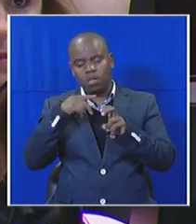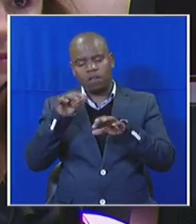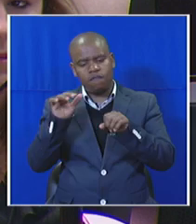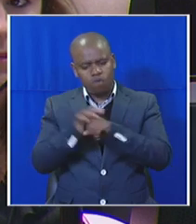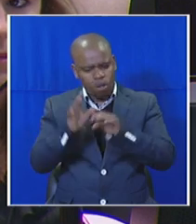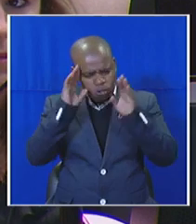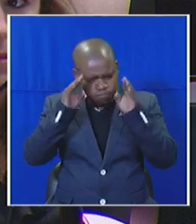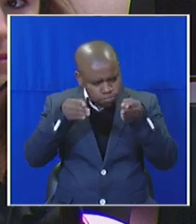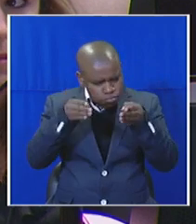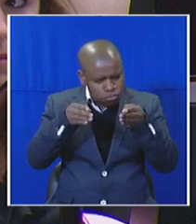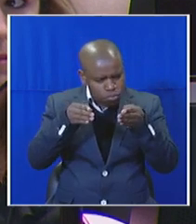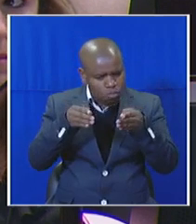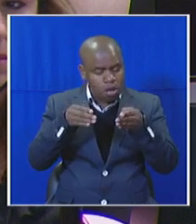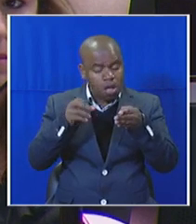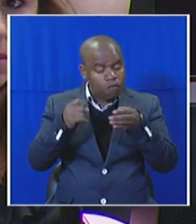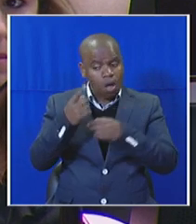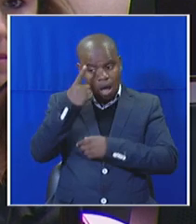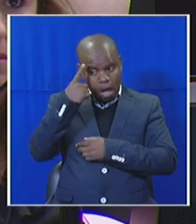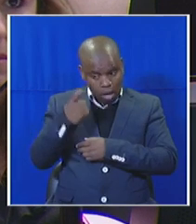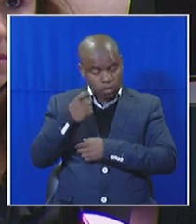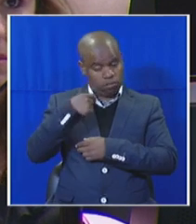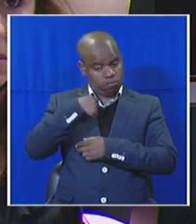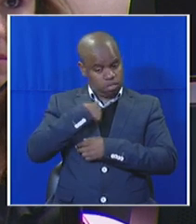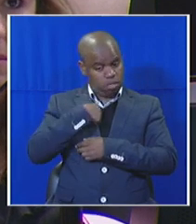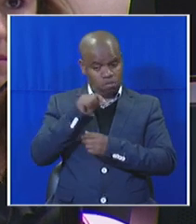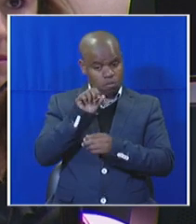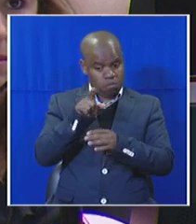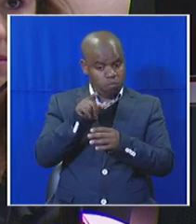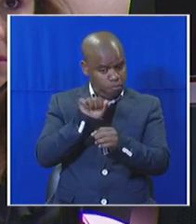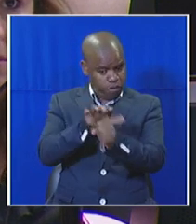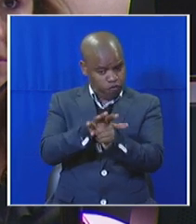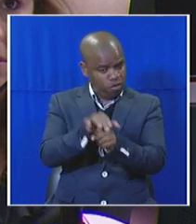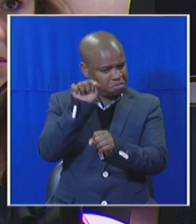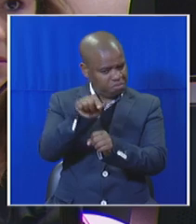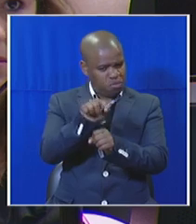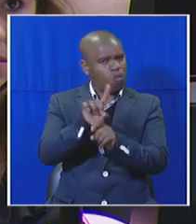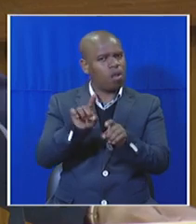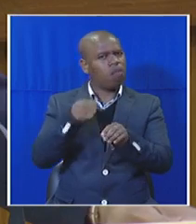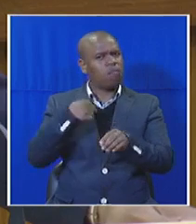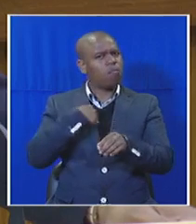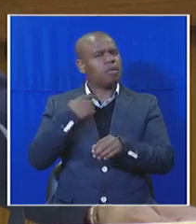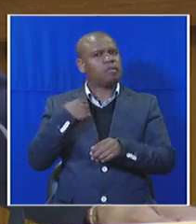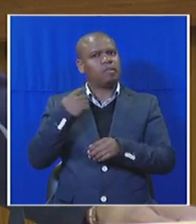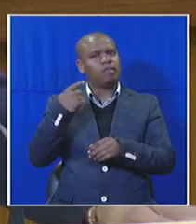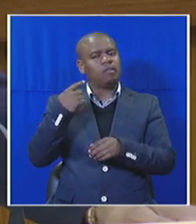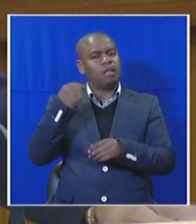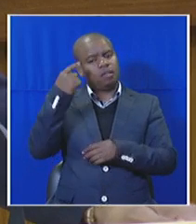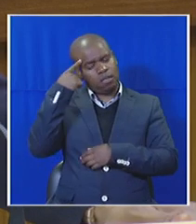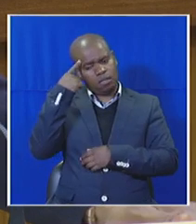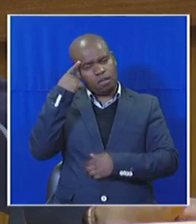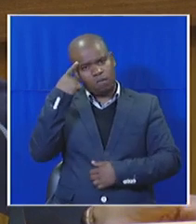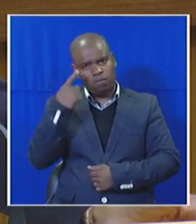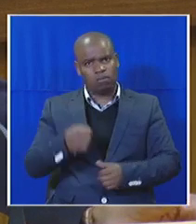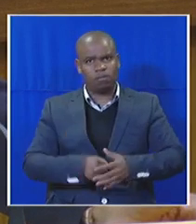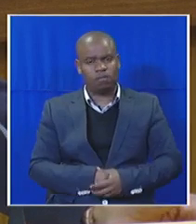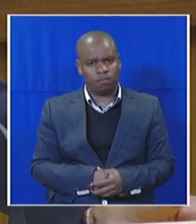Now, if you ask my views about what should happen, I think you are dealing with